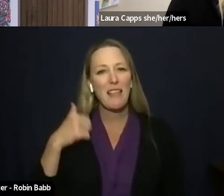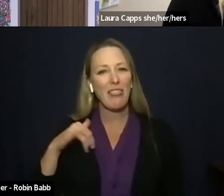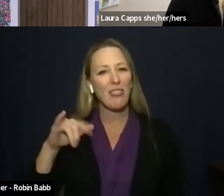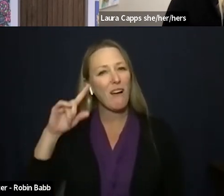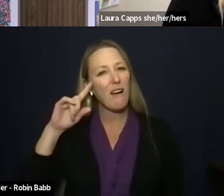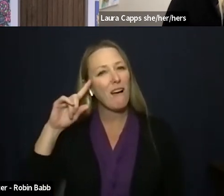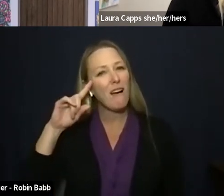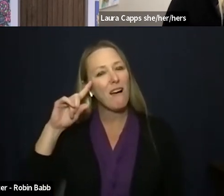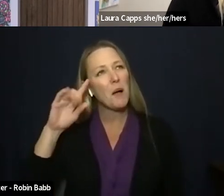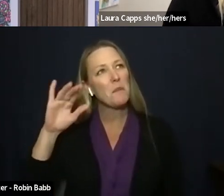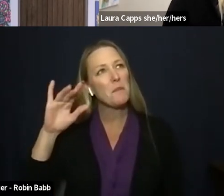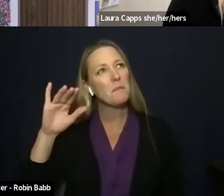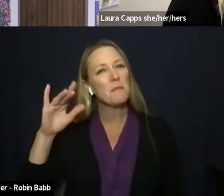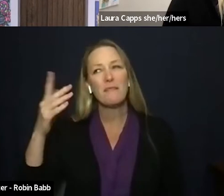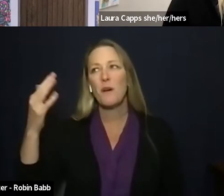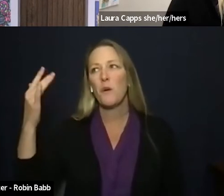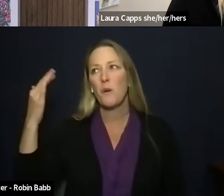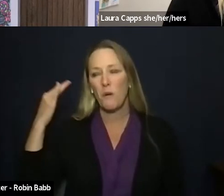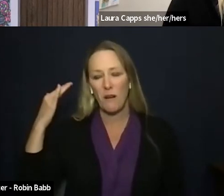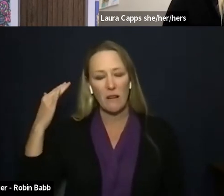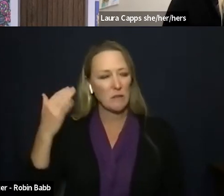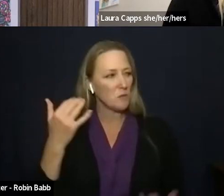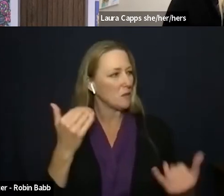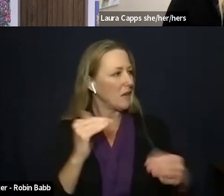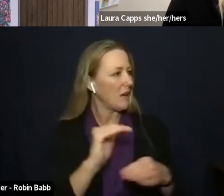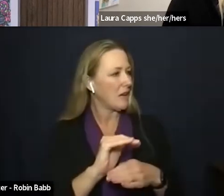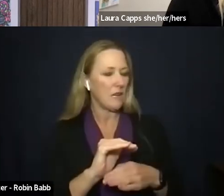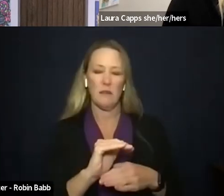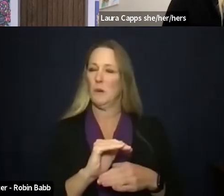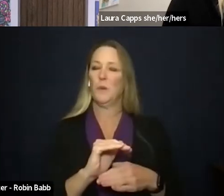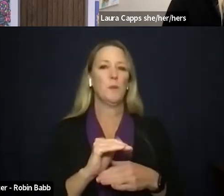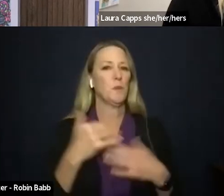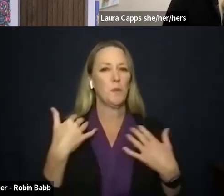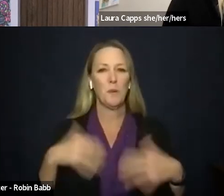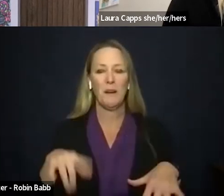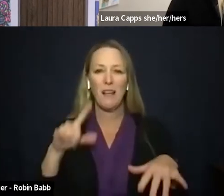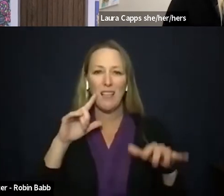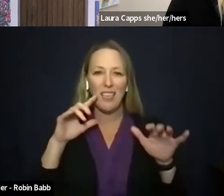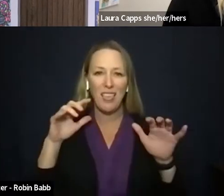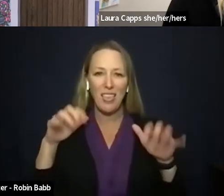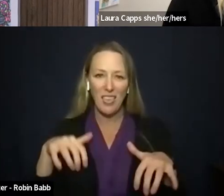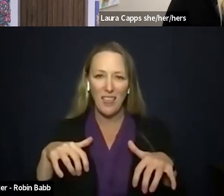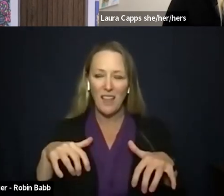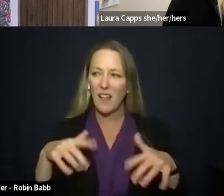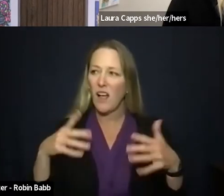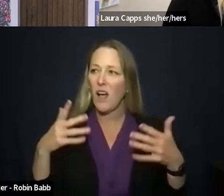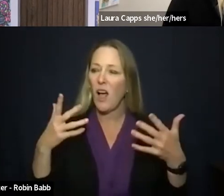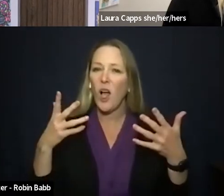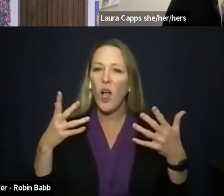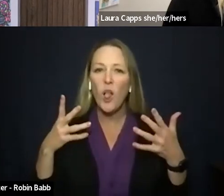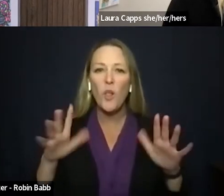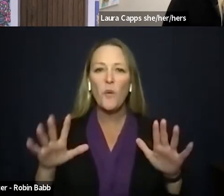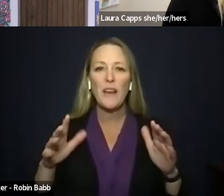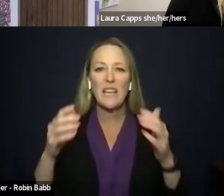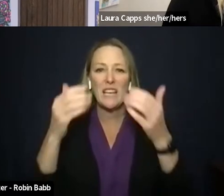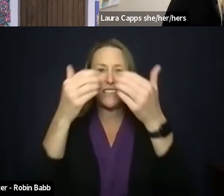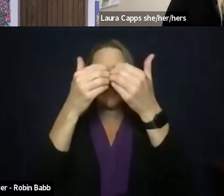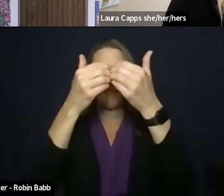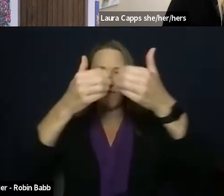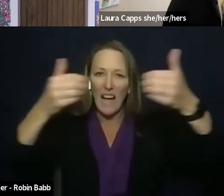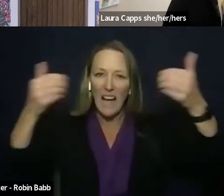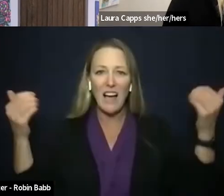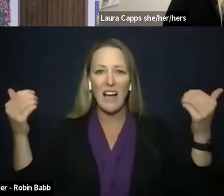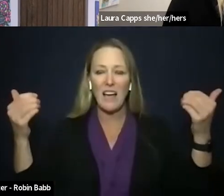happening now tonight is already dividing it's already dividing i mean it's human nature to say if we're going to